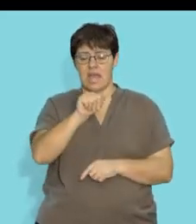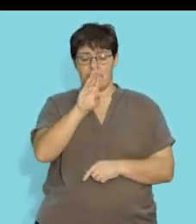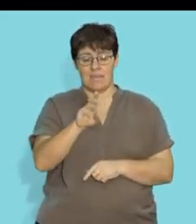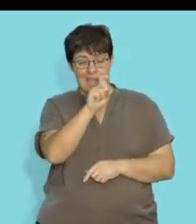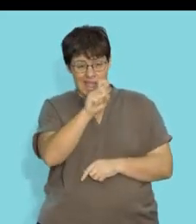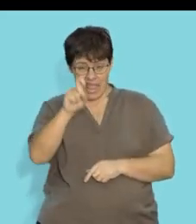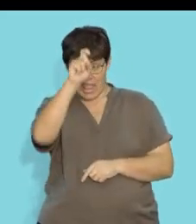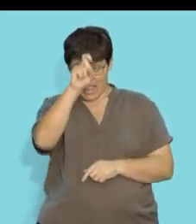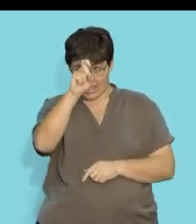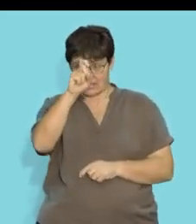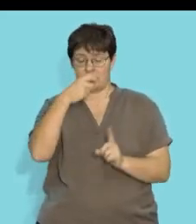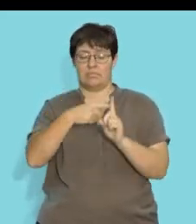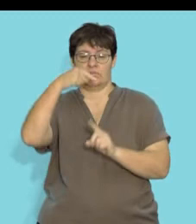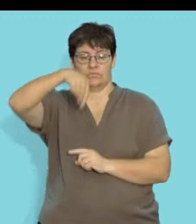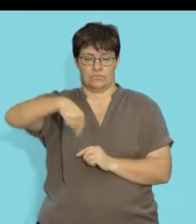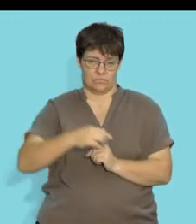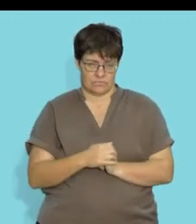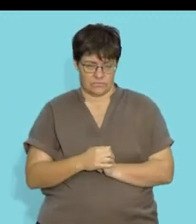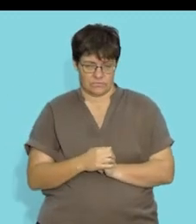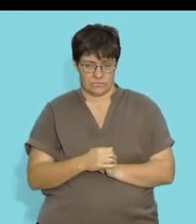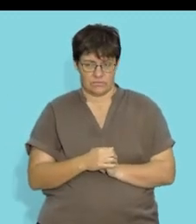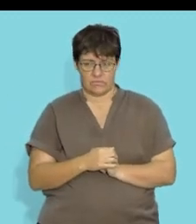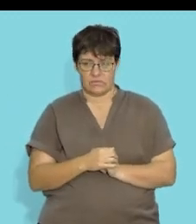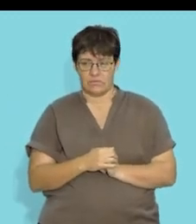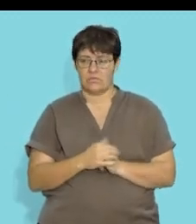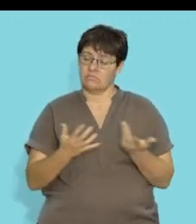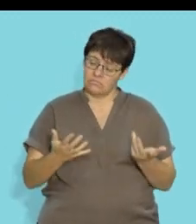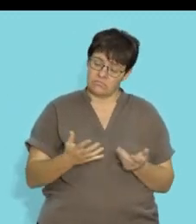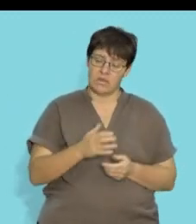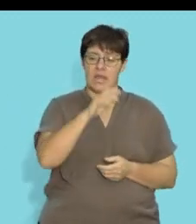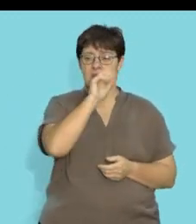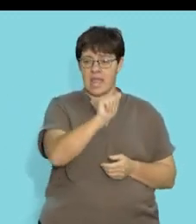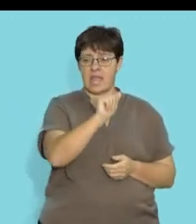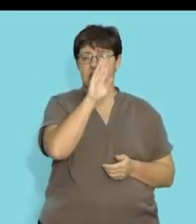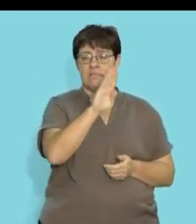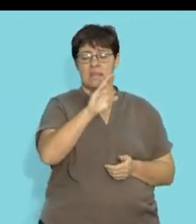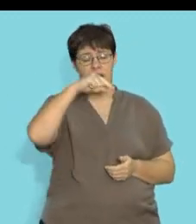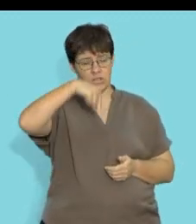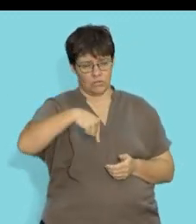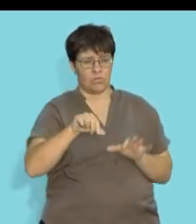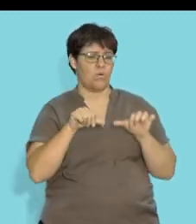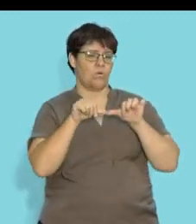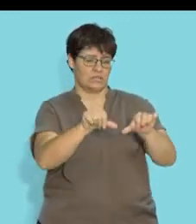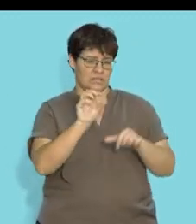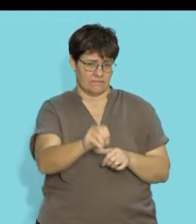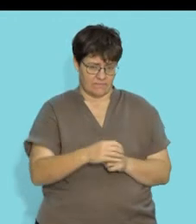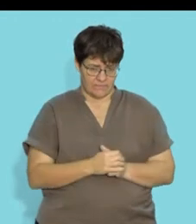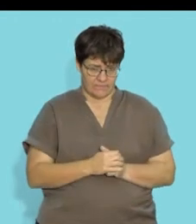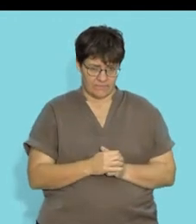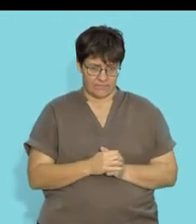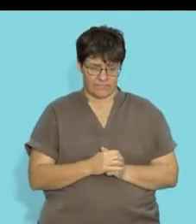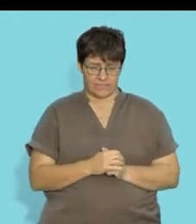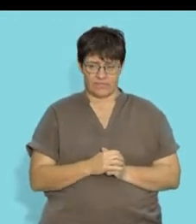ab to the exponent of x plus q, where the a, the b, and the q are constants,